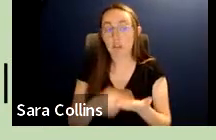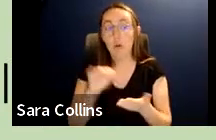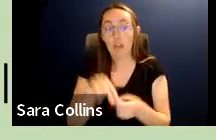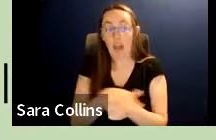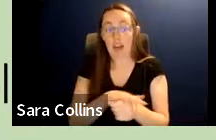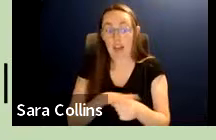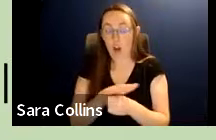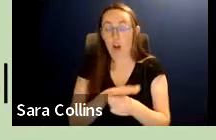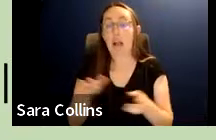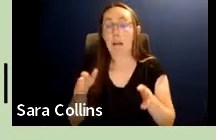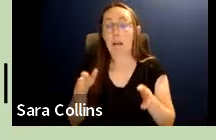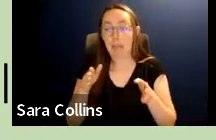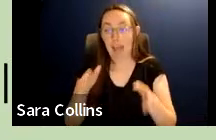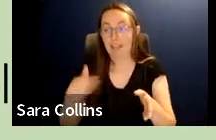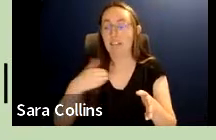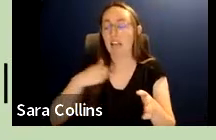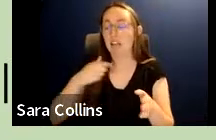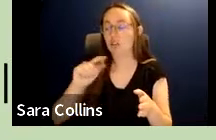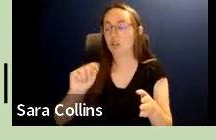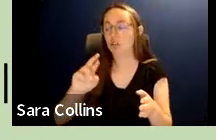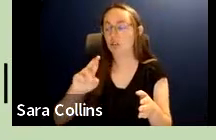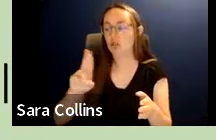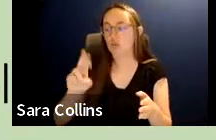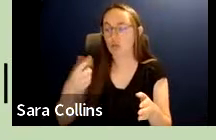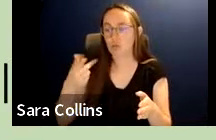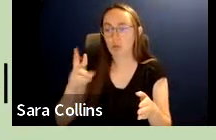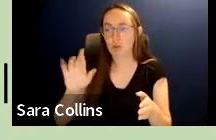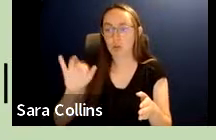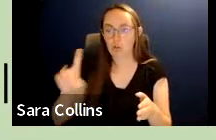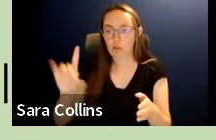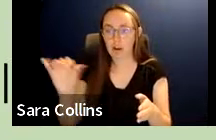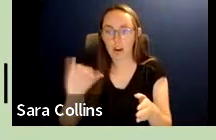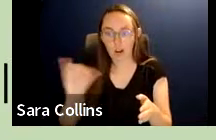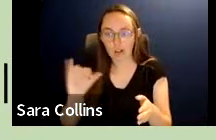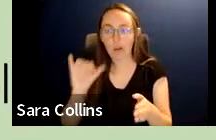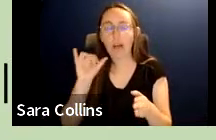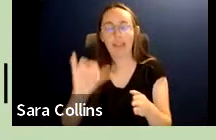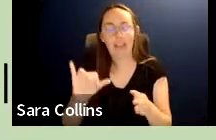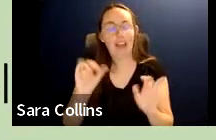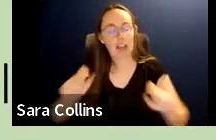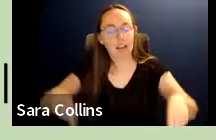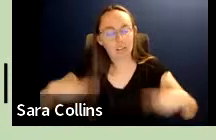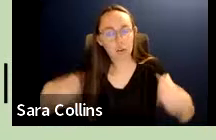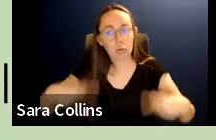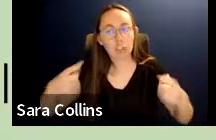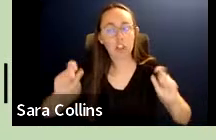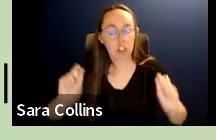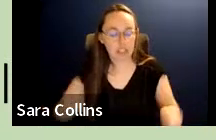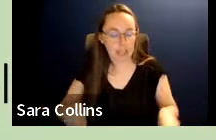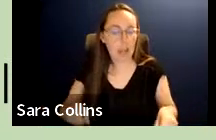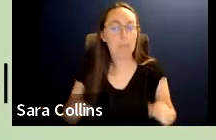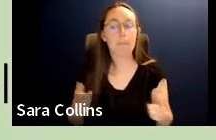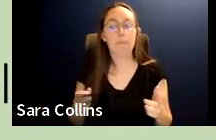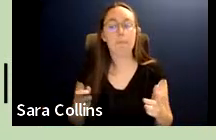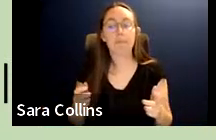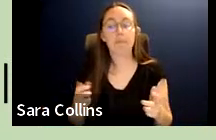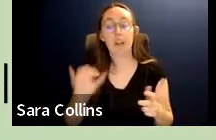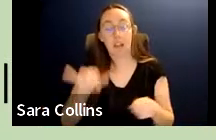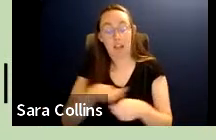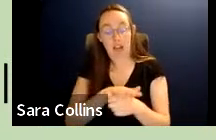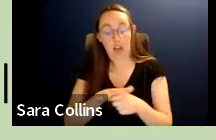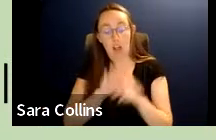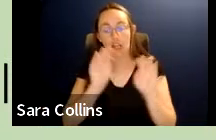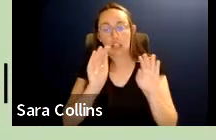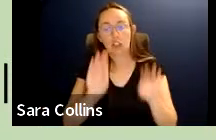with True Grid, so it's all wheelchair accessible. But in that area, we have installed a series of